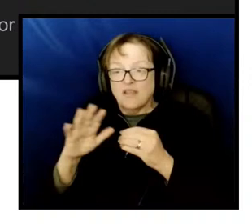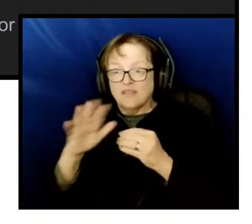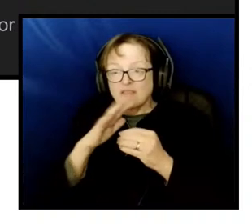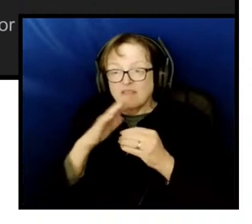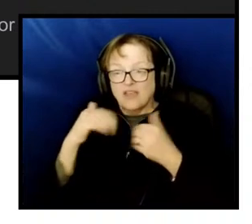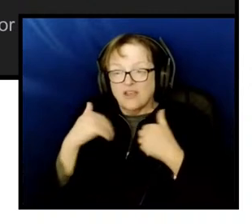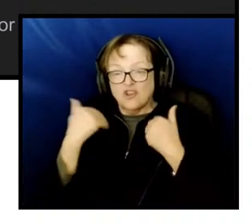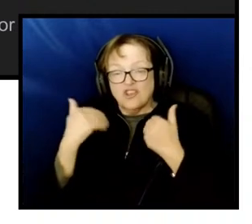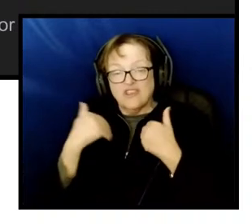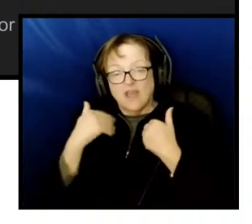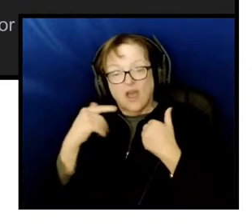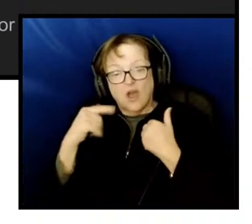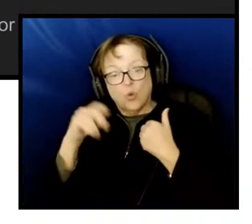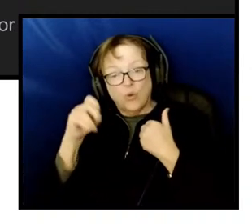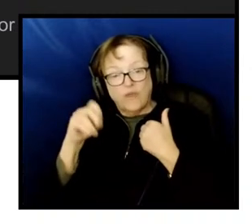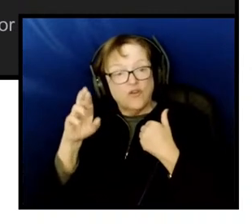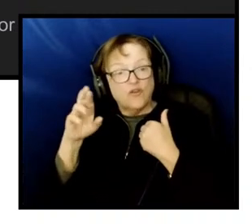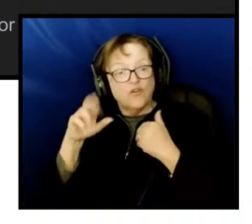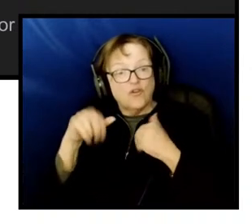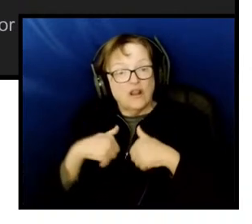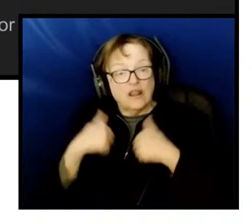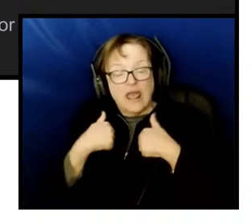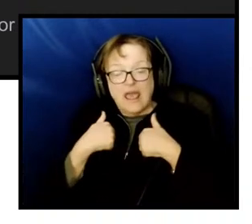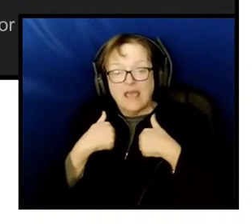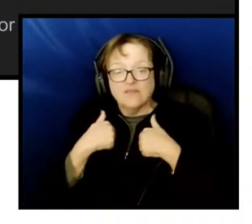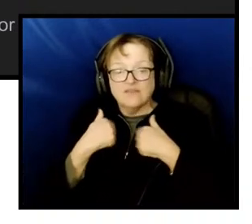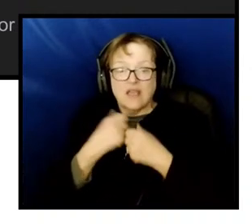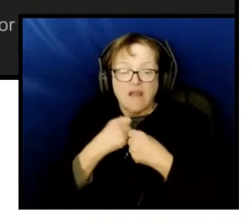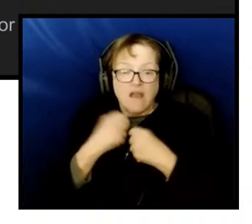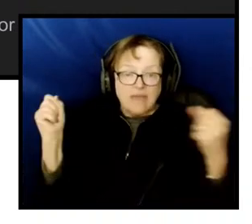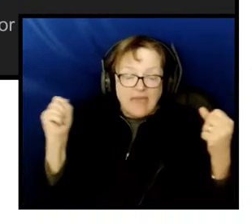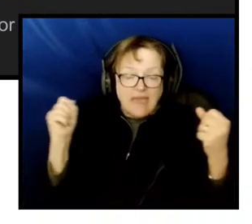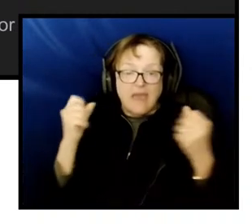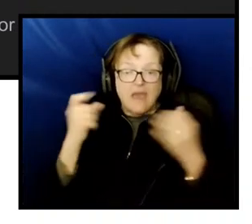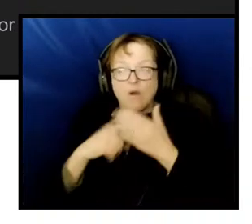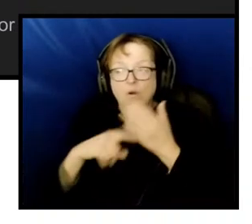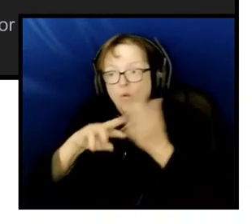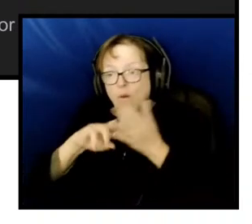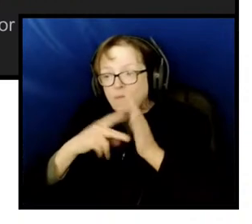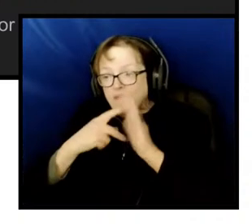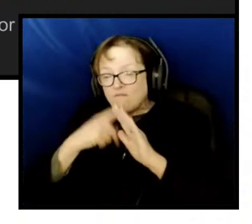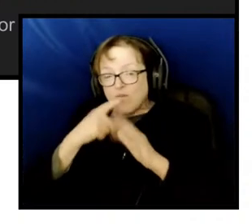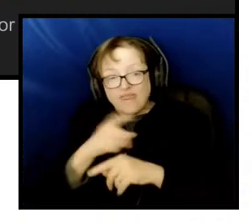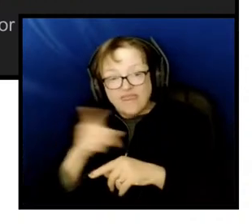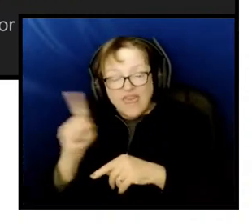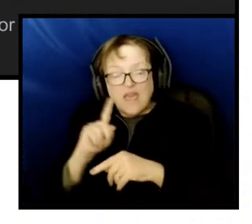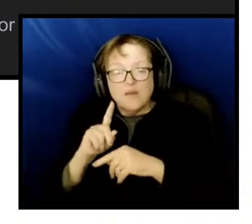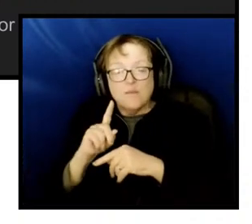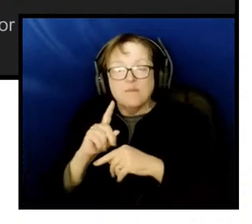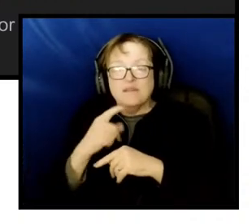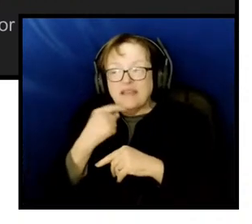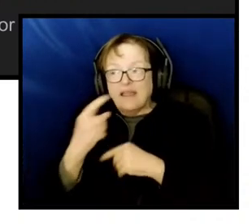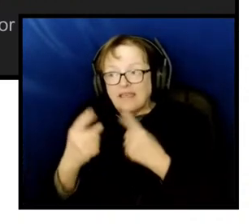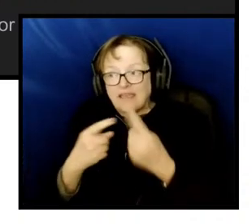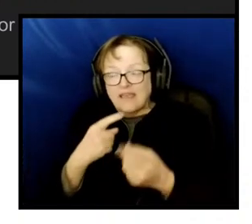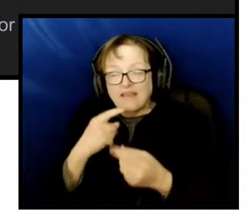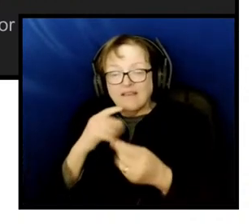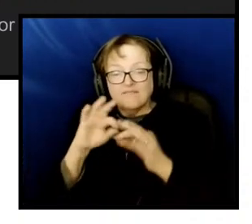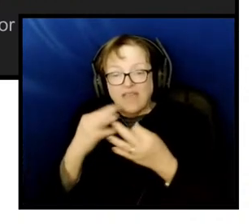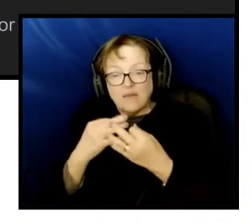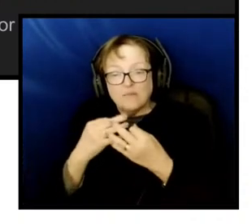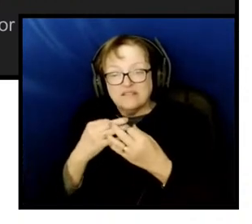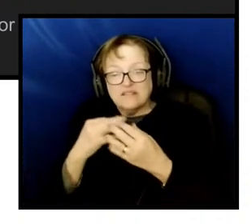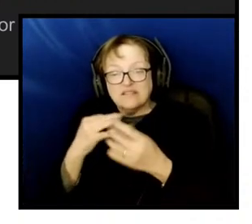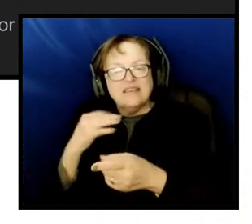their young queer lives and like what they went through coming out, their experiences with their families, things like that. Yes, it was a lot